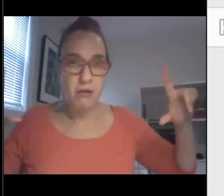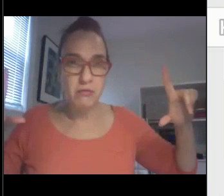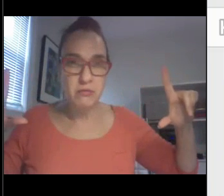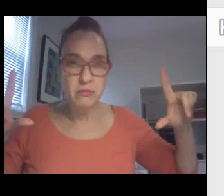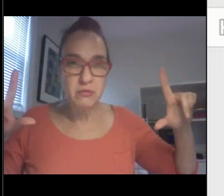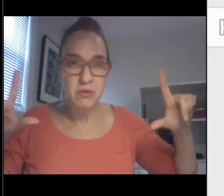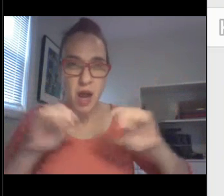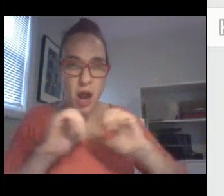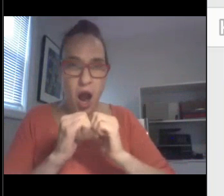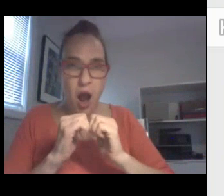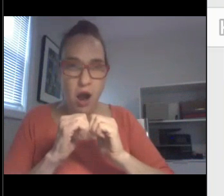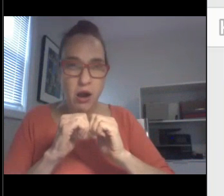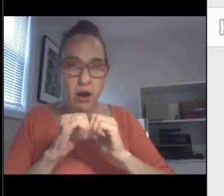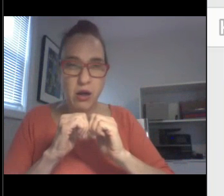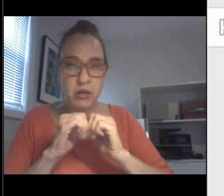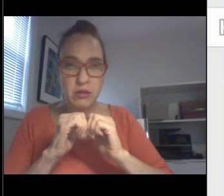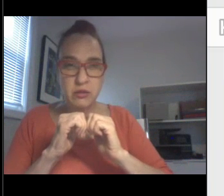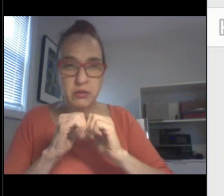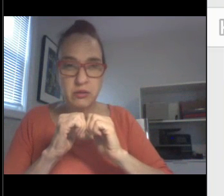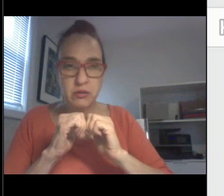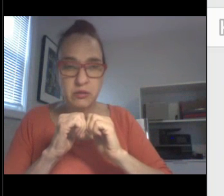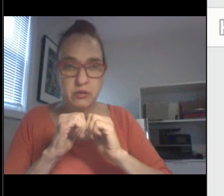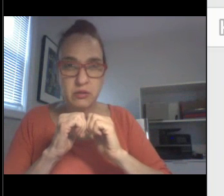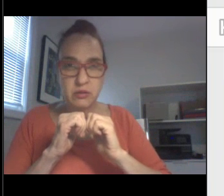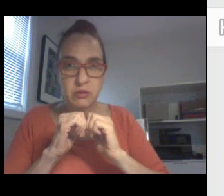Oh, there's not, it's not gonna.